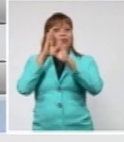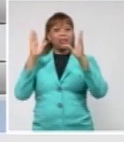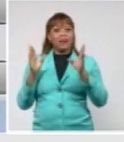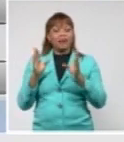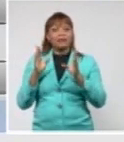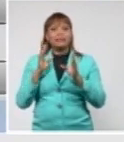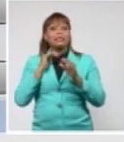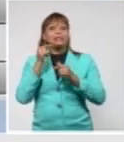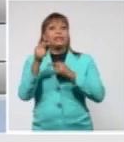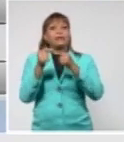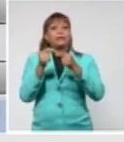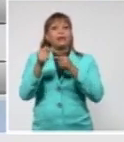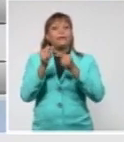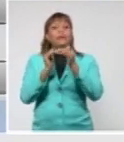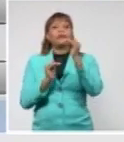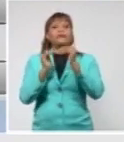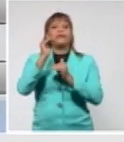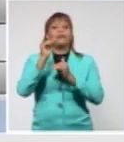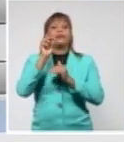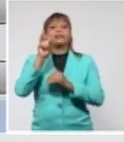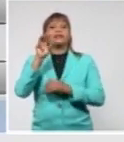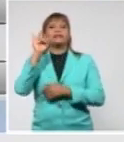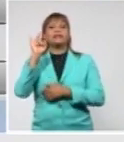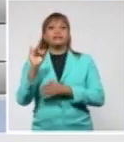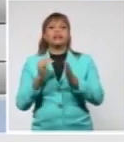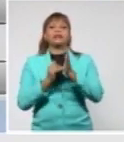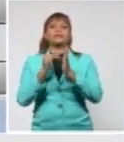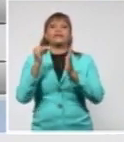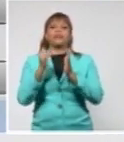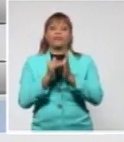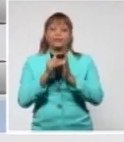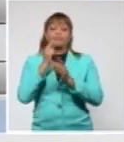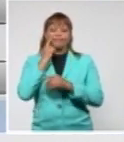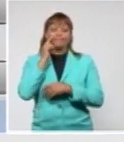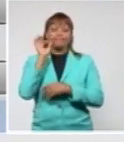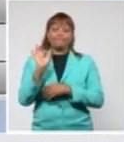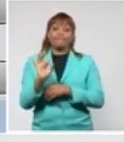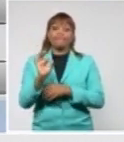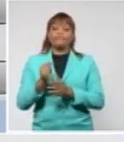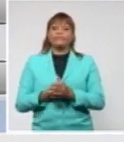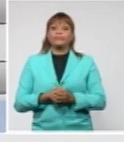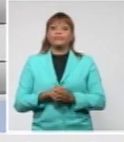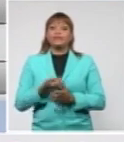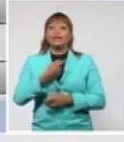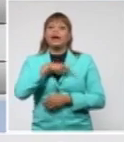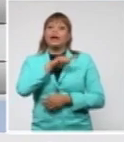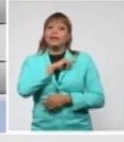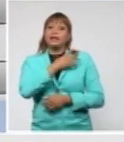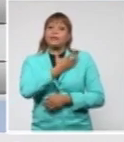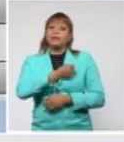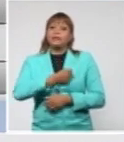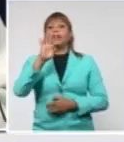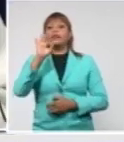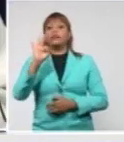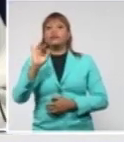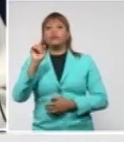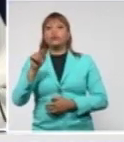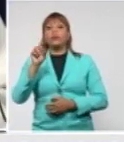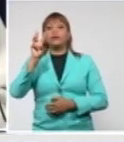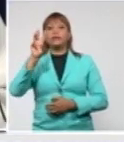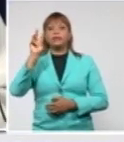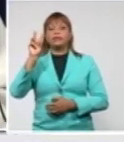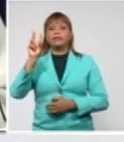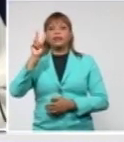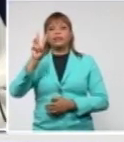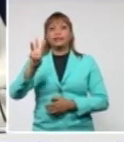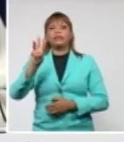1,068,944 COVID-19 fatalities, and a mortality rate of 2.89%. The